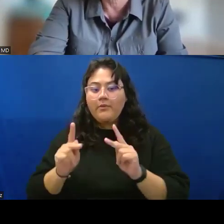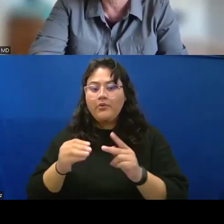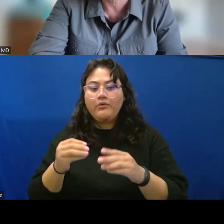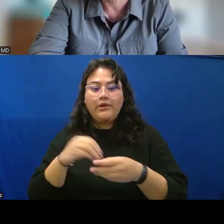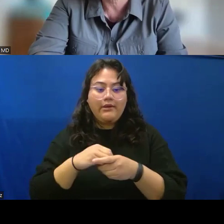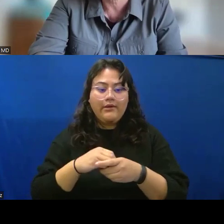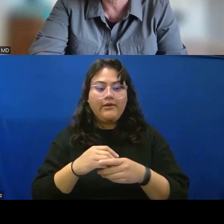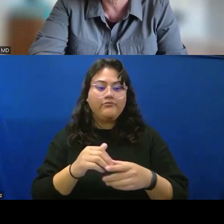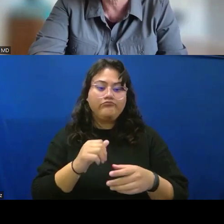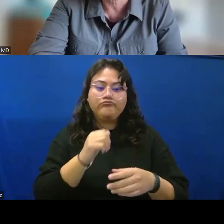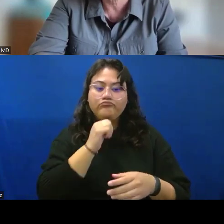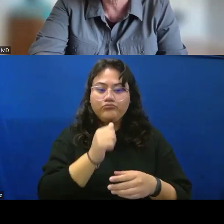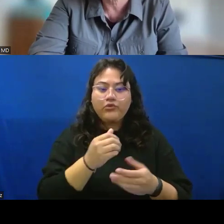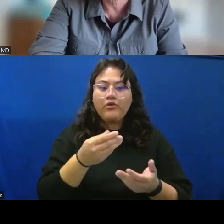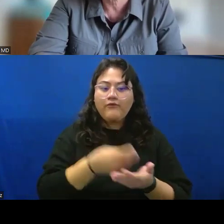disadvantaged.